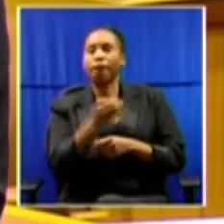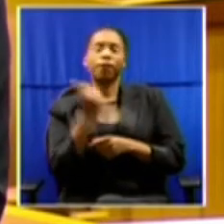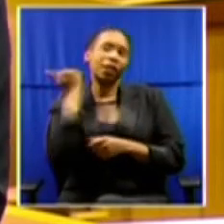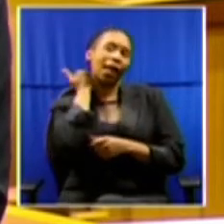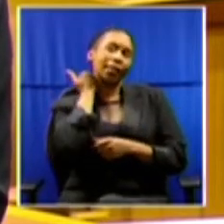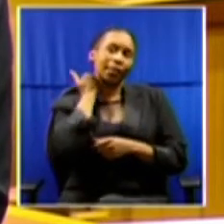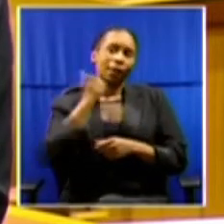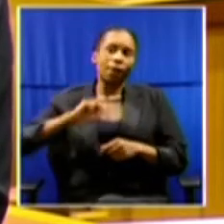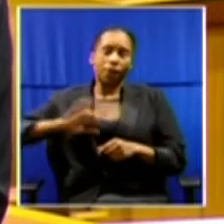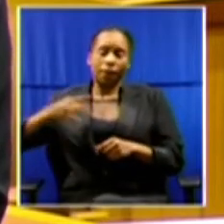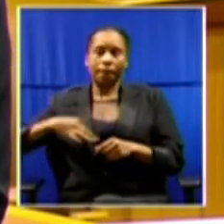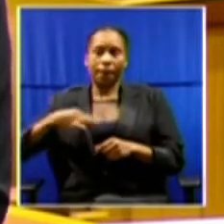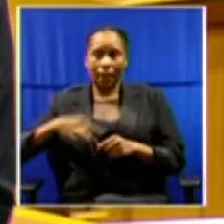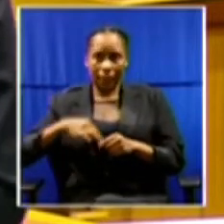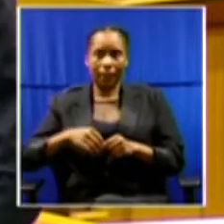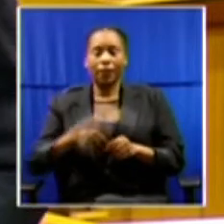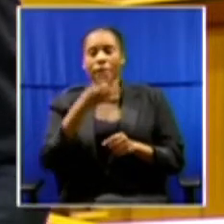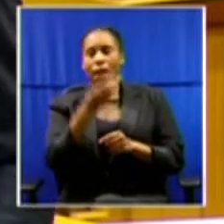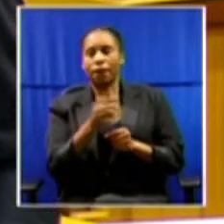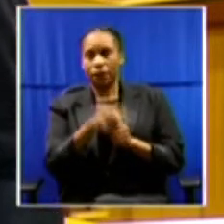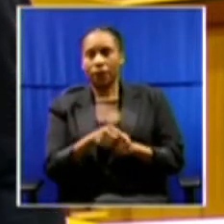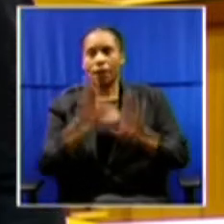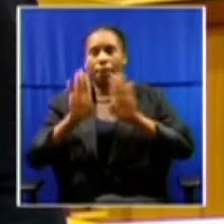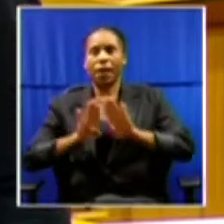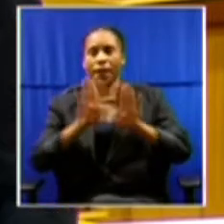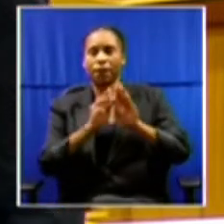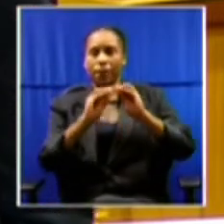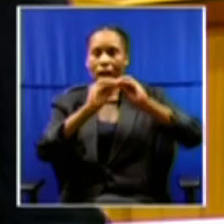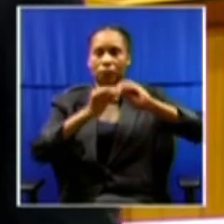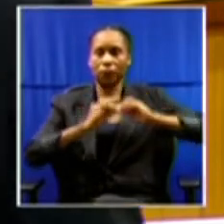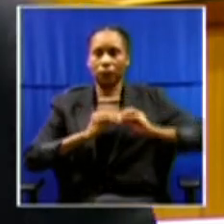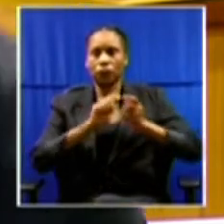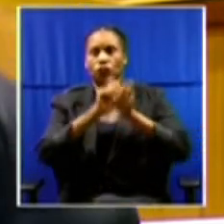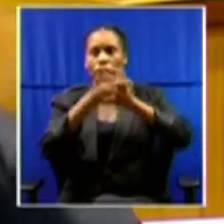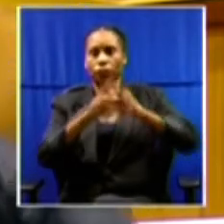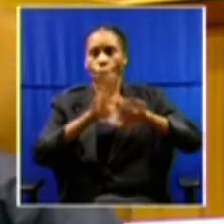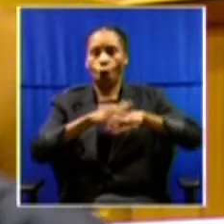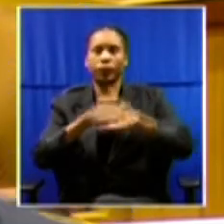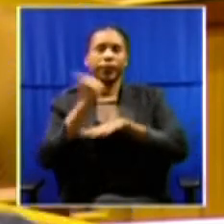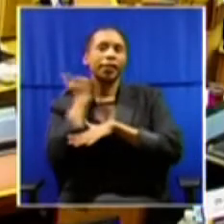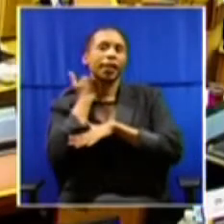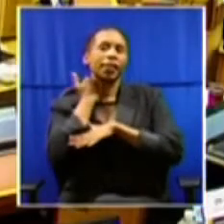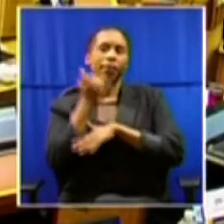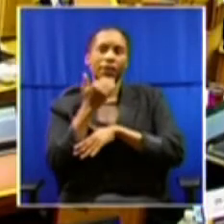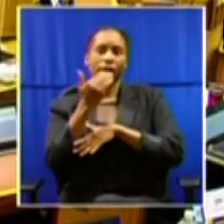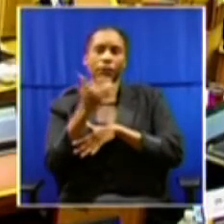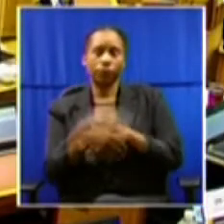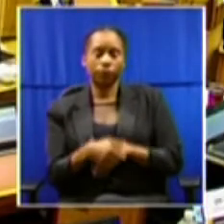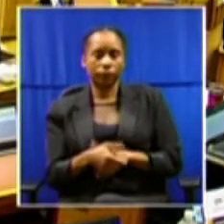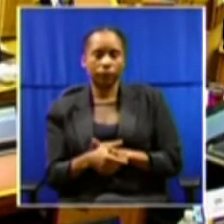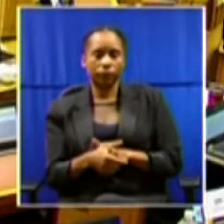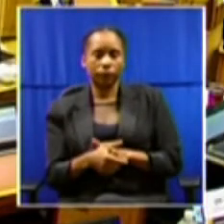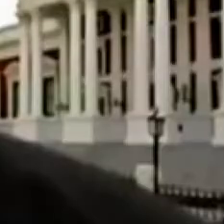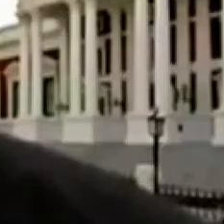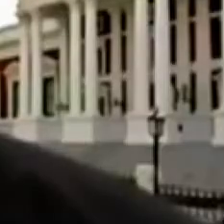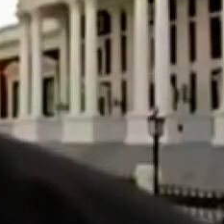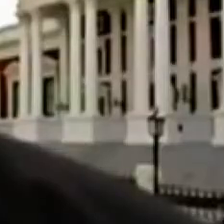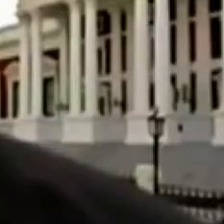pre-release, and behavior modifications on gangsterism. Thank you.